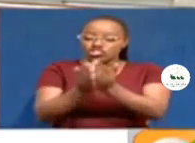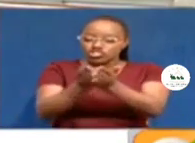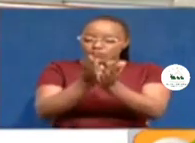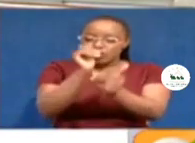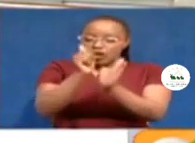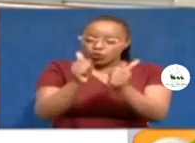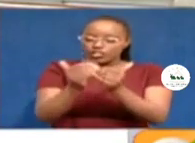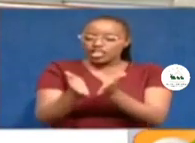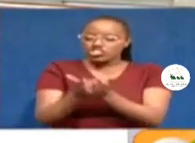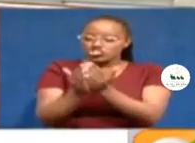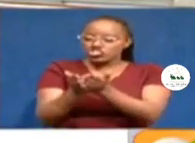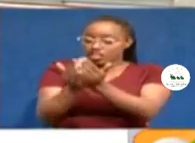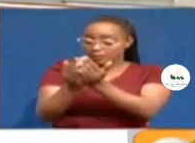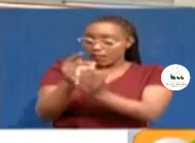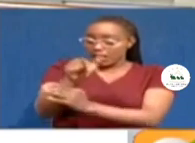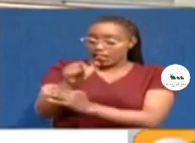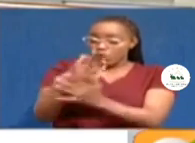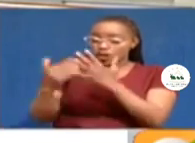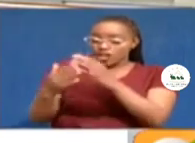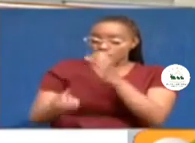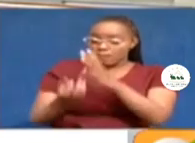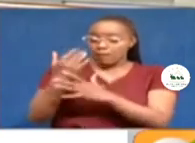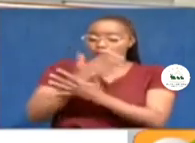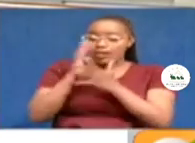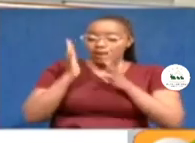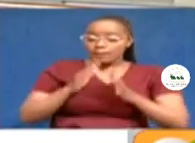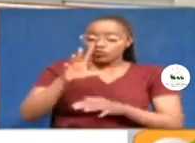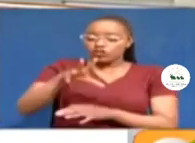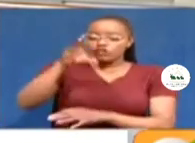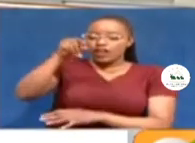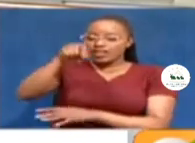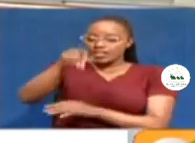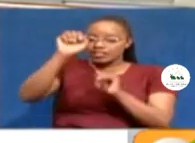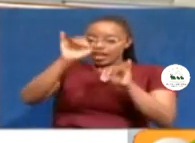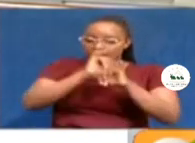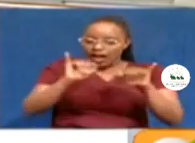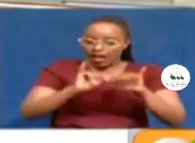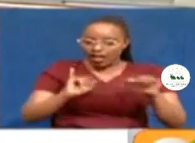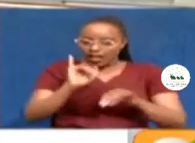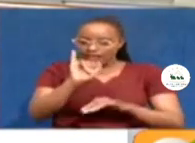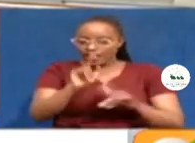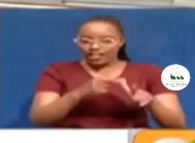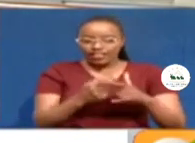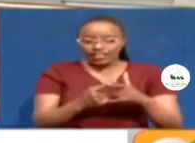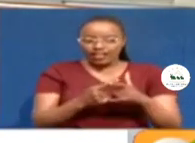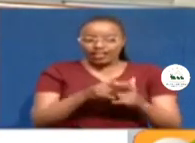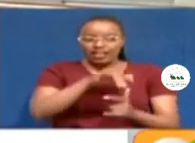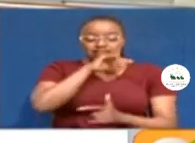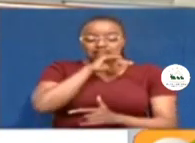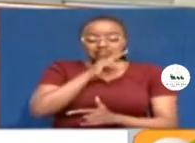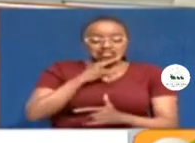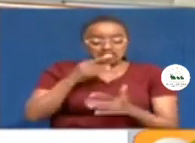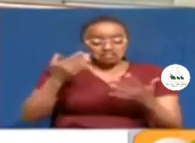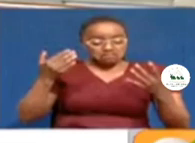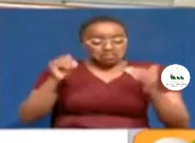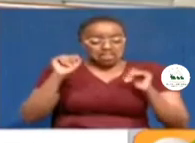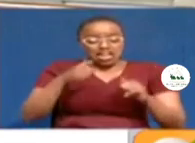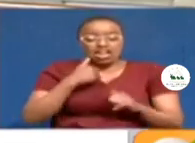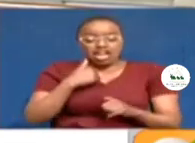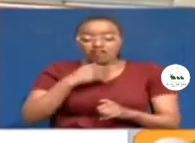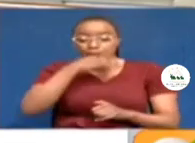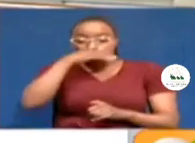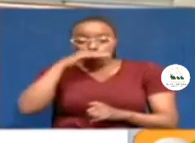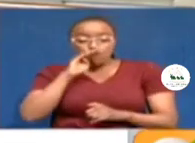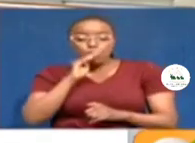is shipwrecked. Anyone who finds it can claim it. Odinga can claim it, Mudavadi